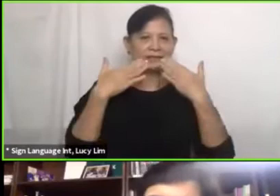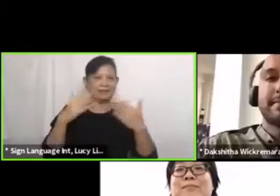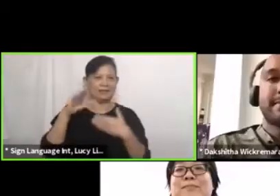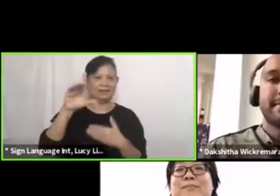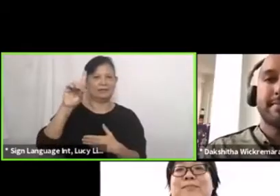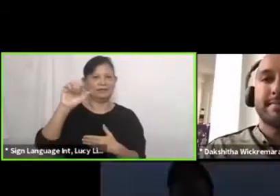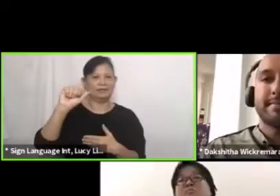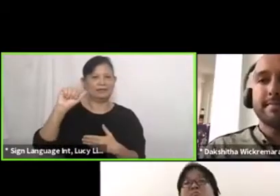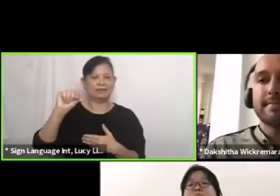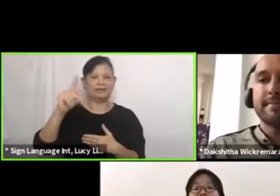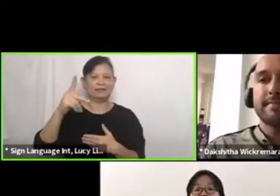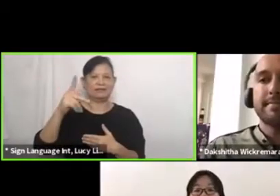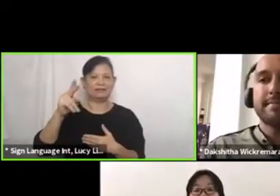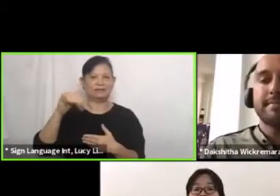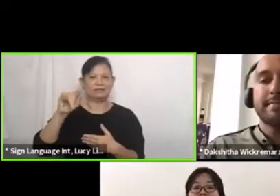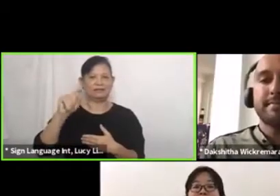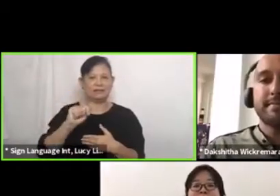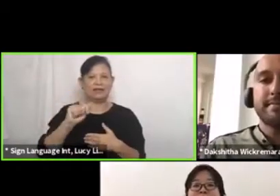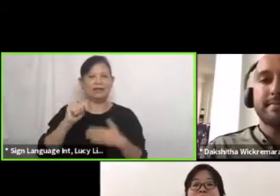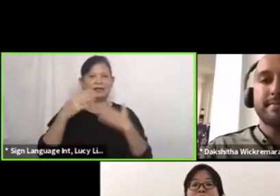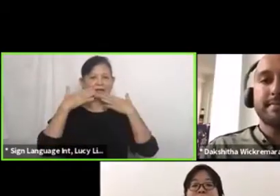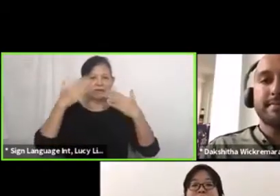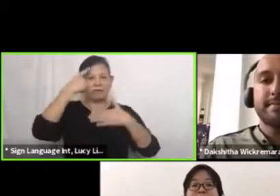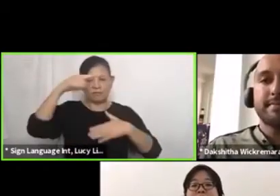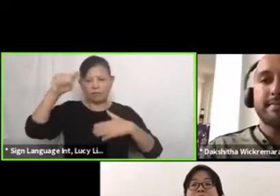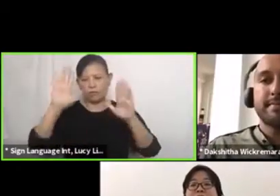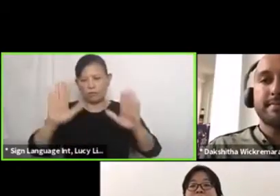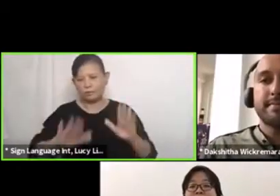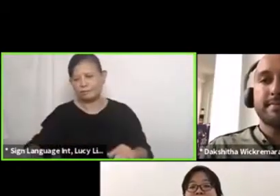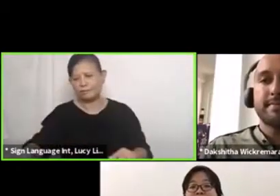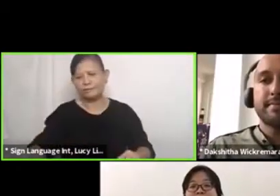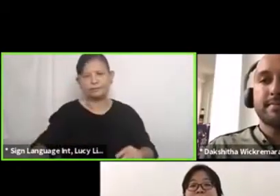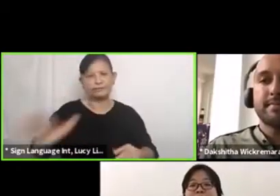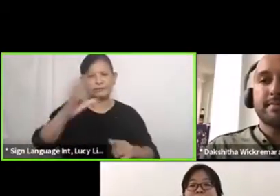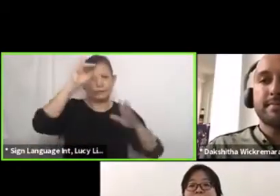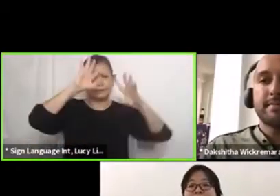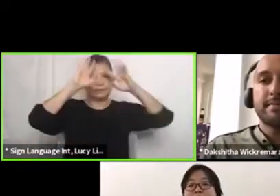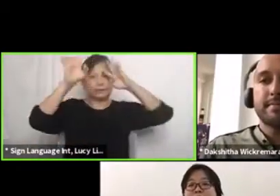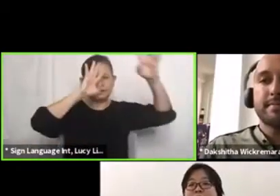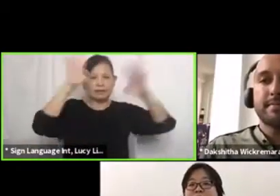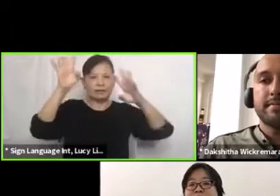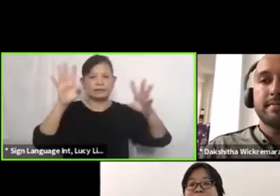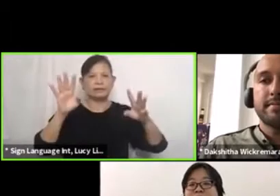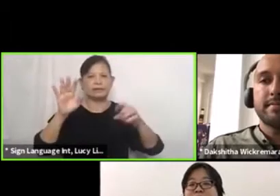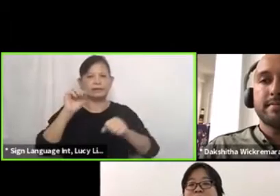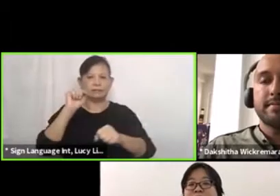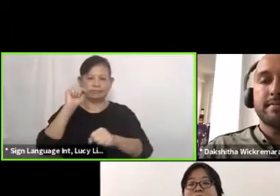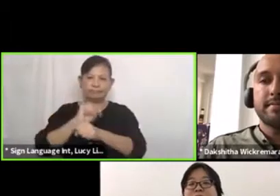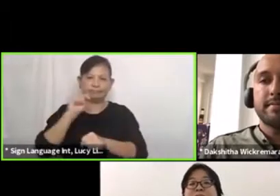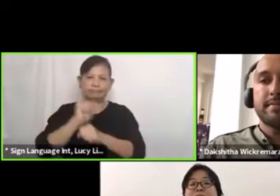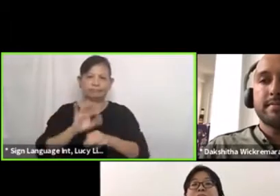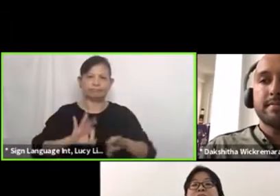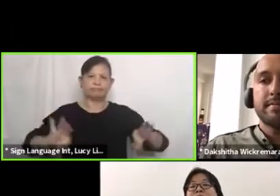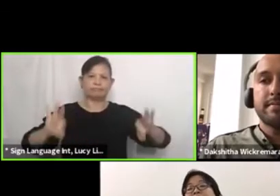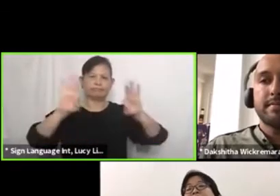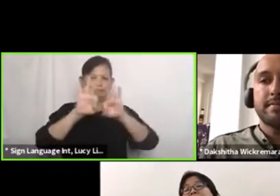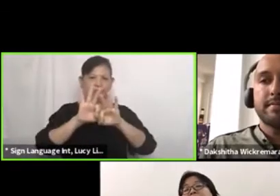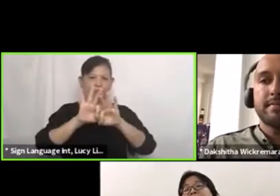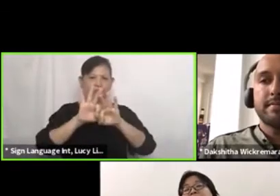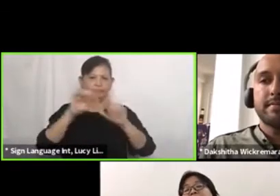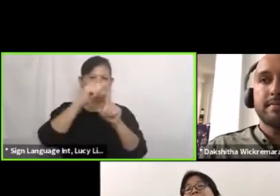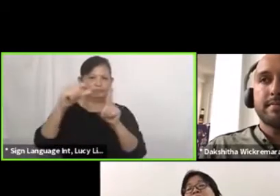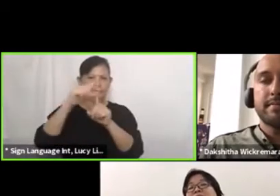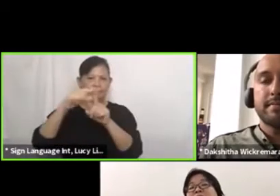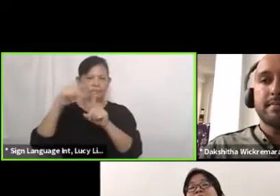the wonderful work you have been doing, and especially creating this toolkit. It's very important, and the glossary, because we